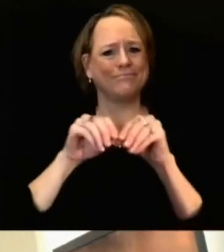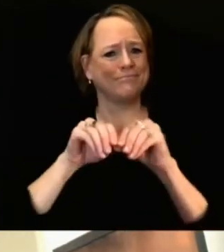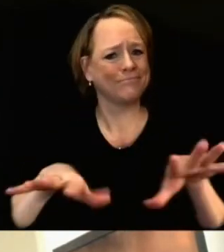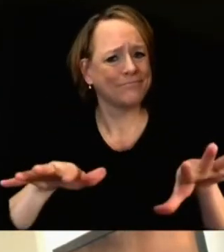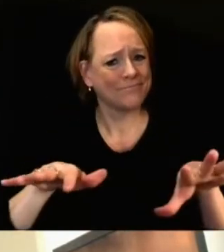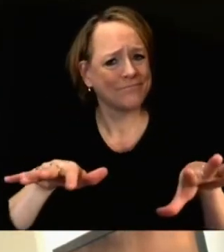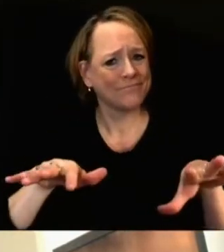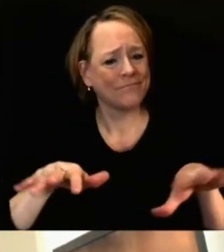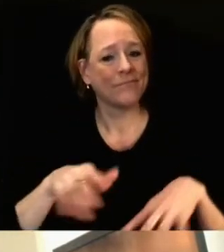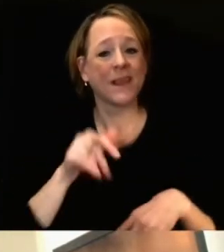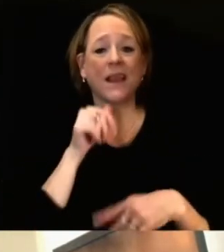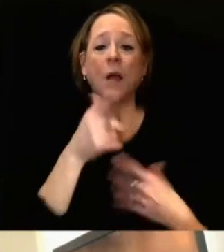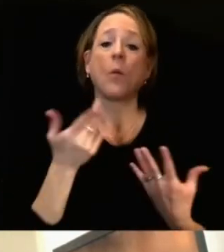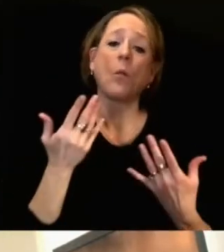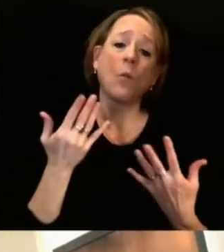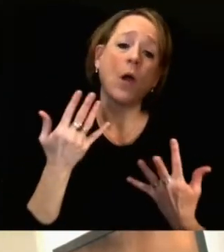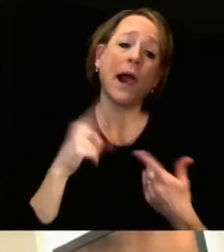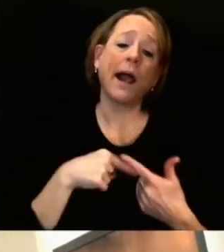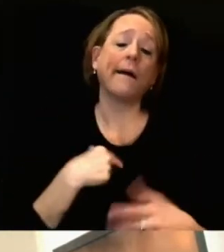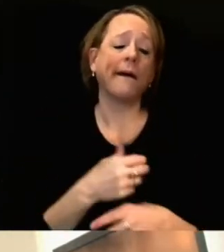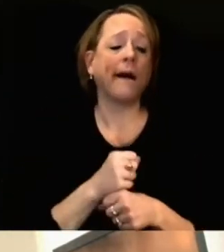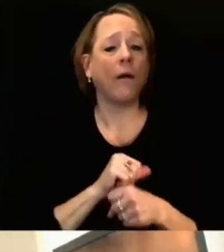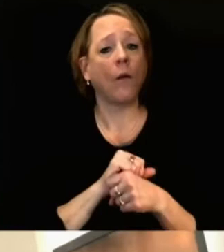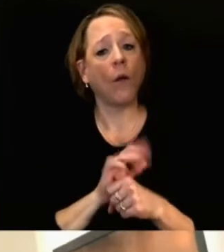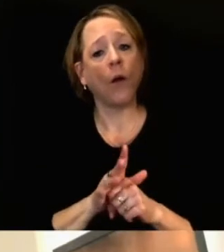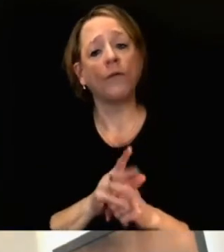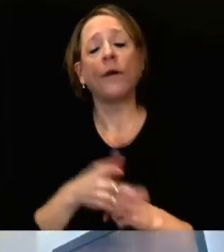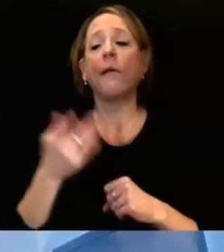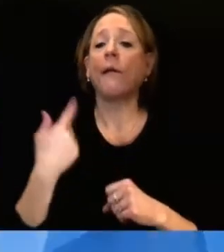that can treat people who are at high risk of severe disease.